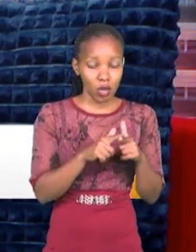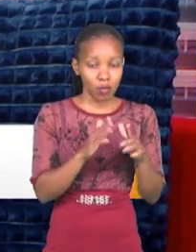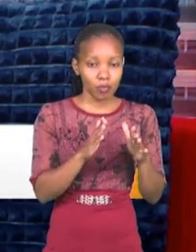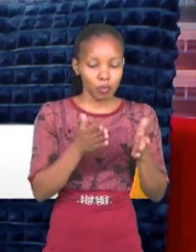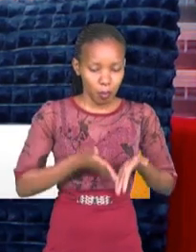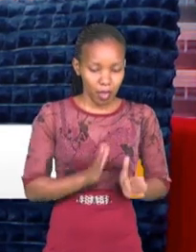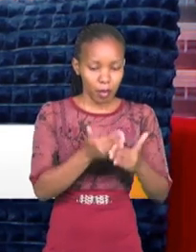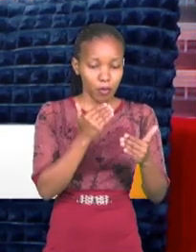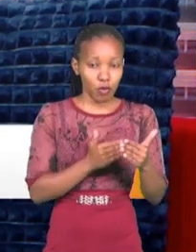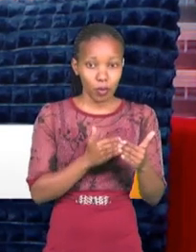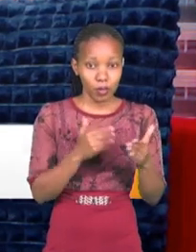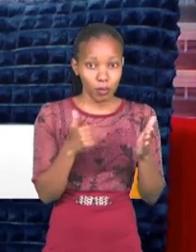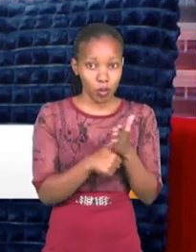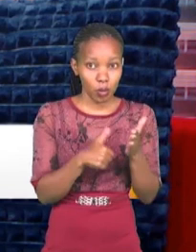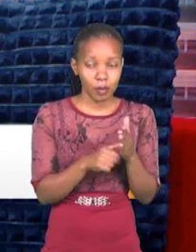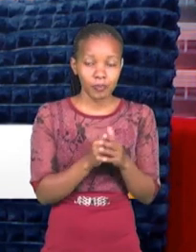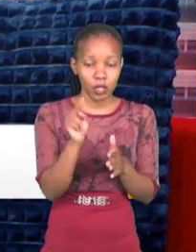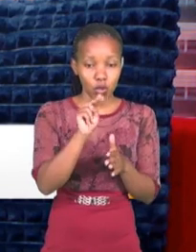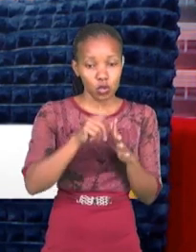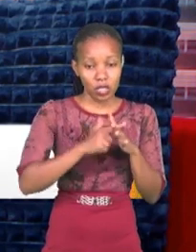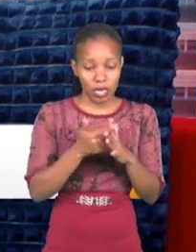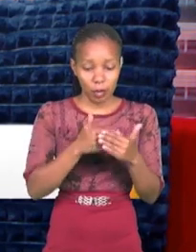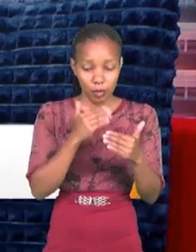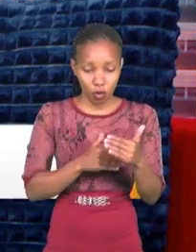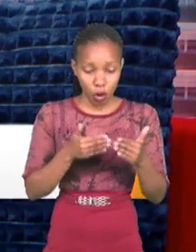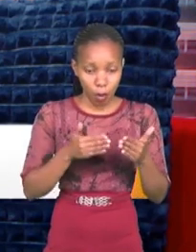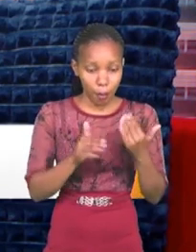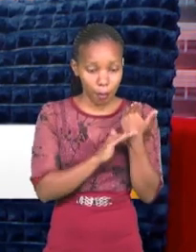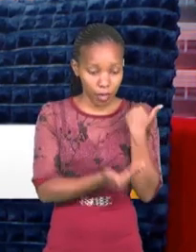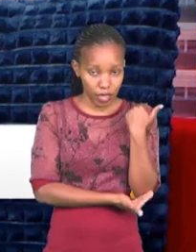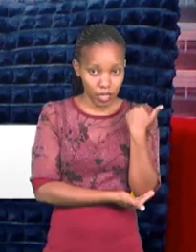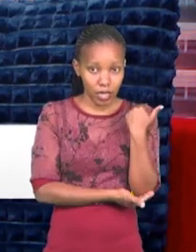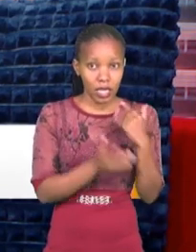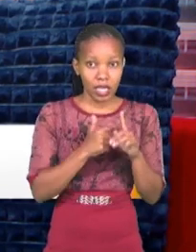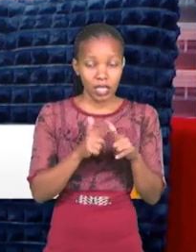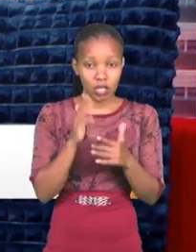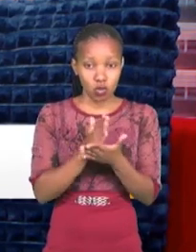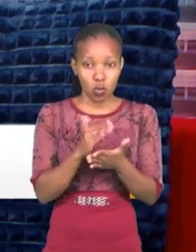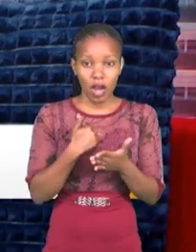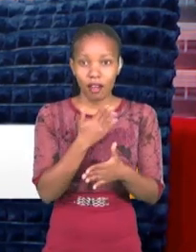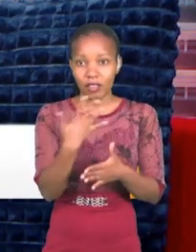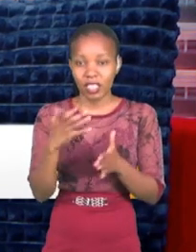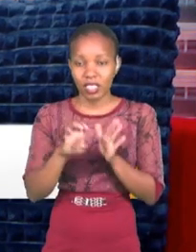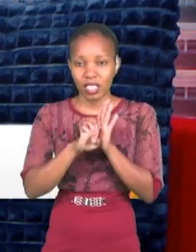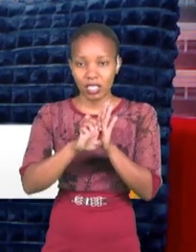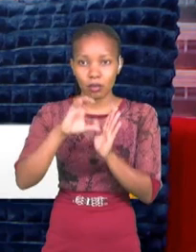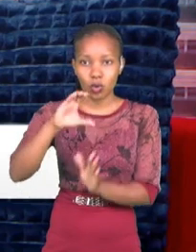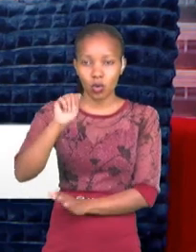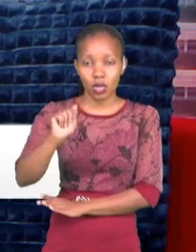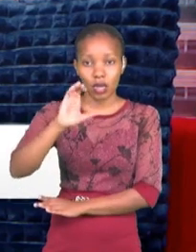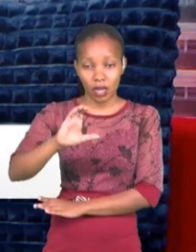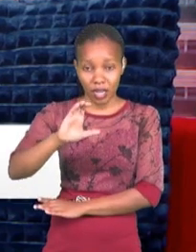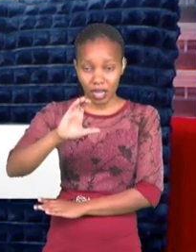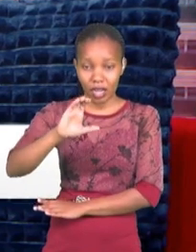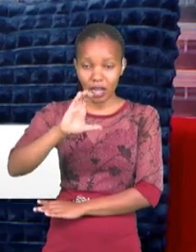So nutrition starts just before the conception also, right? There are certain elements like calcium, iron, and